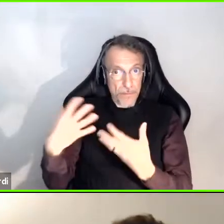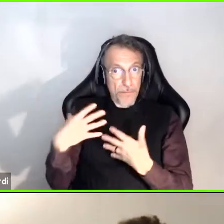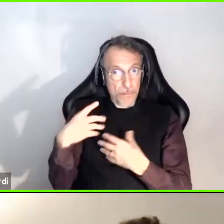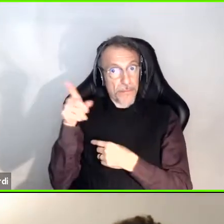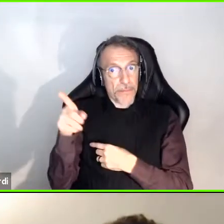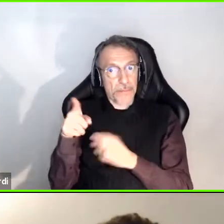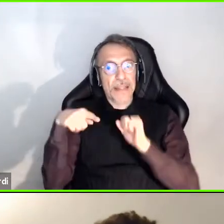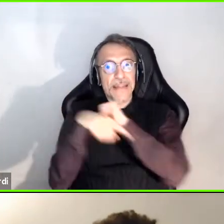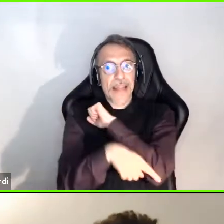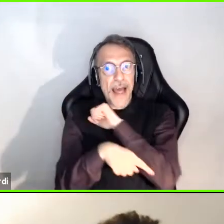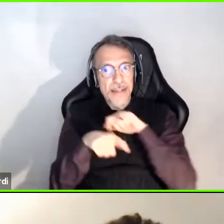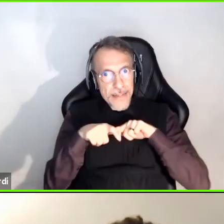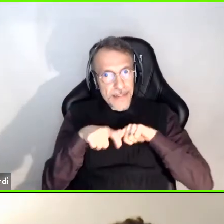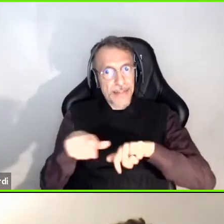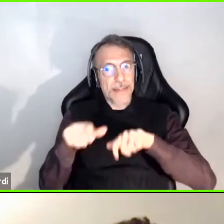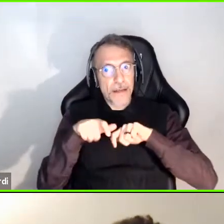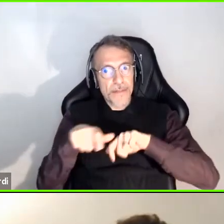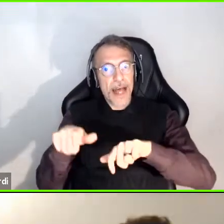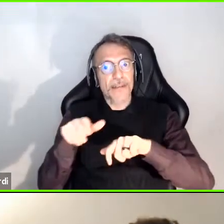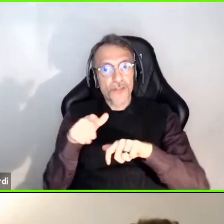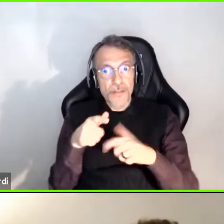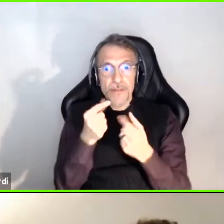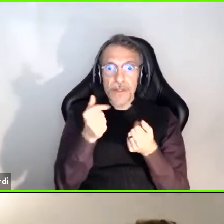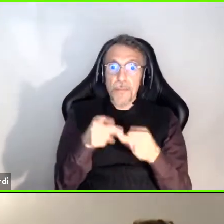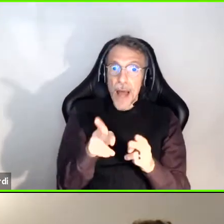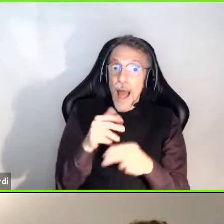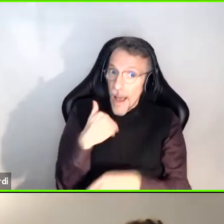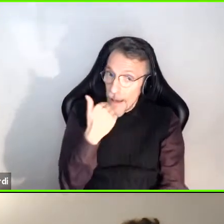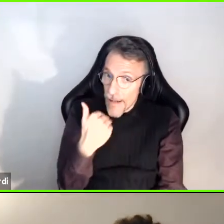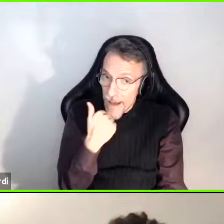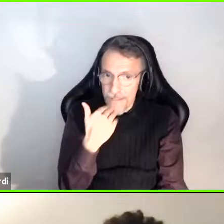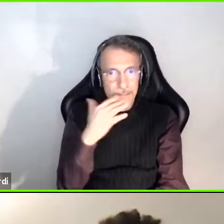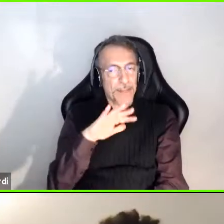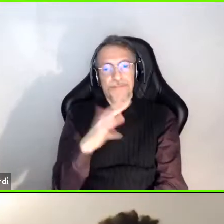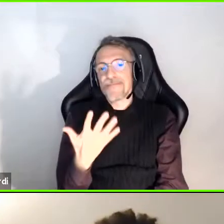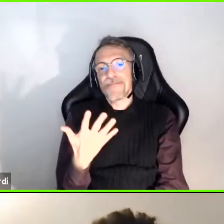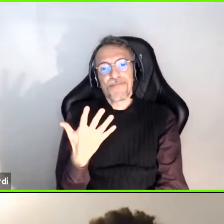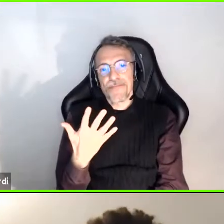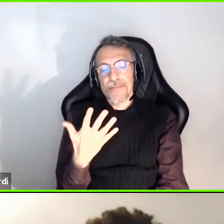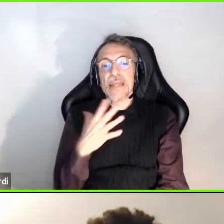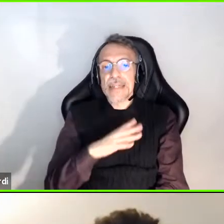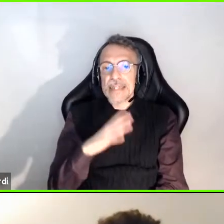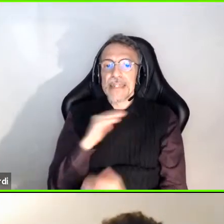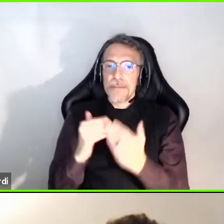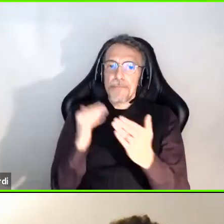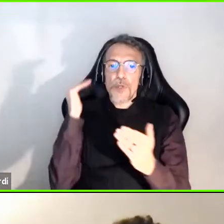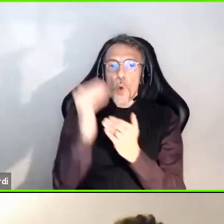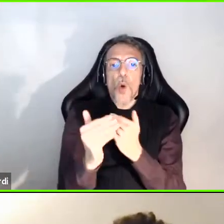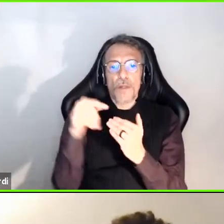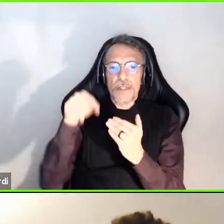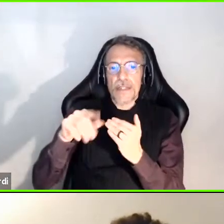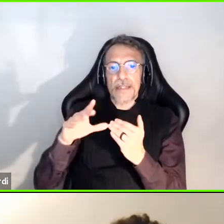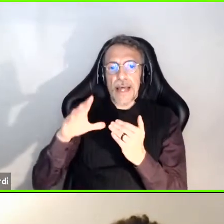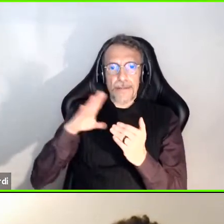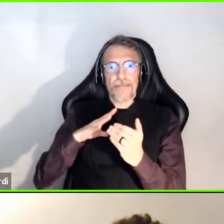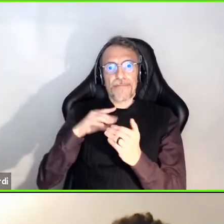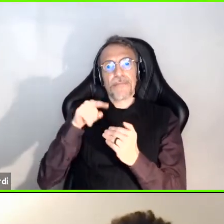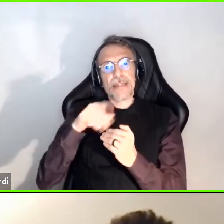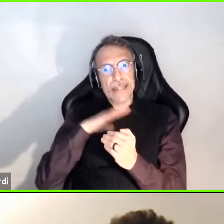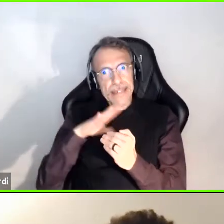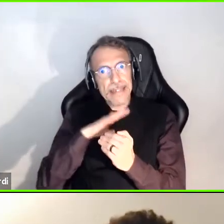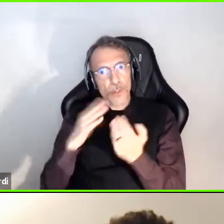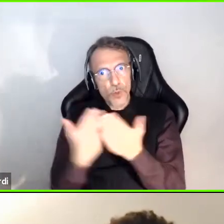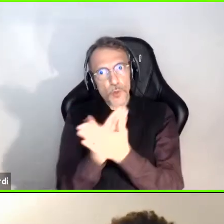debt suspension, yes, that's something, but it's not enough. We need to do more way beyond that. And what can we do? We need